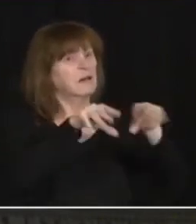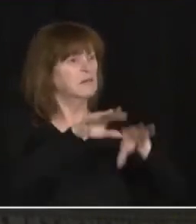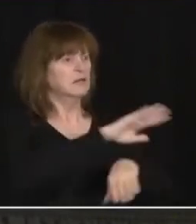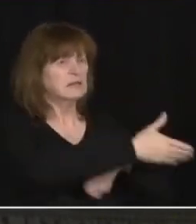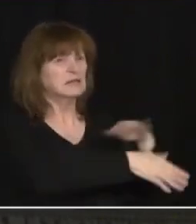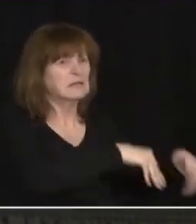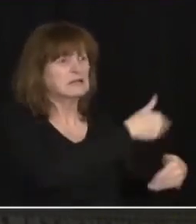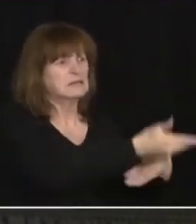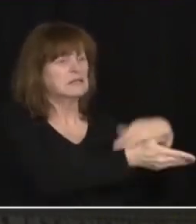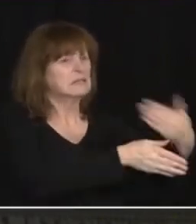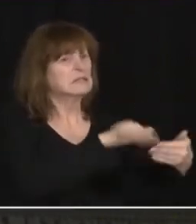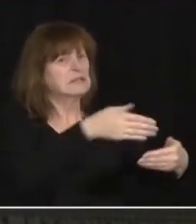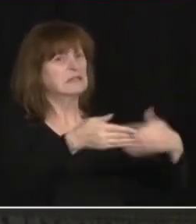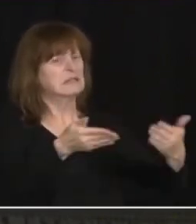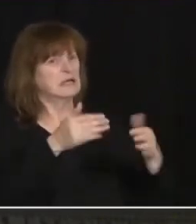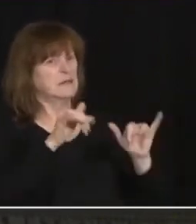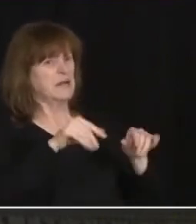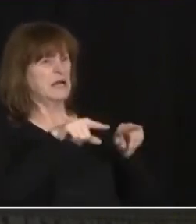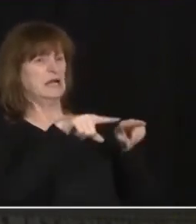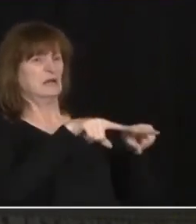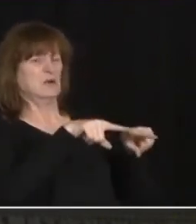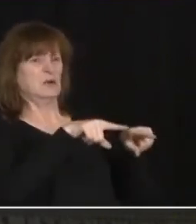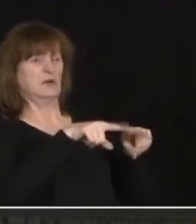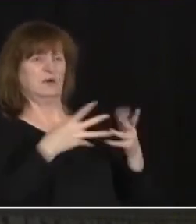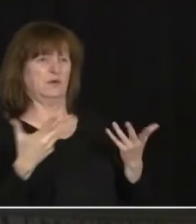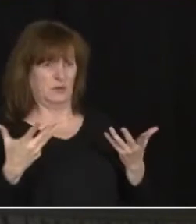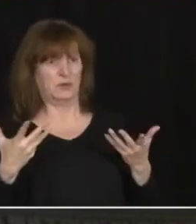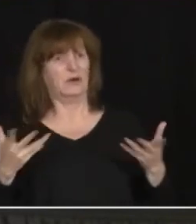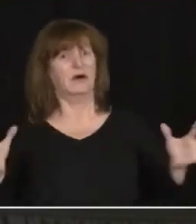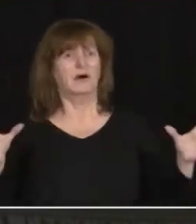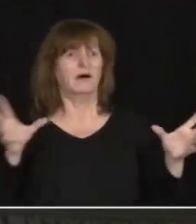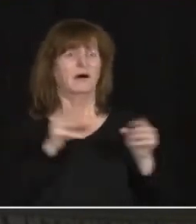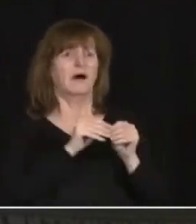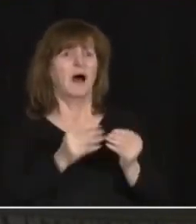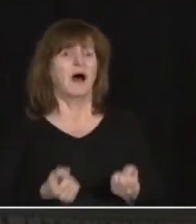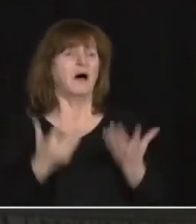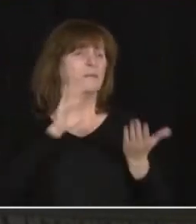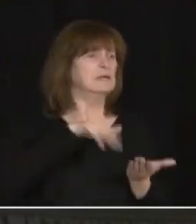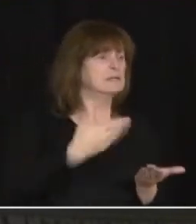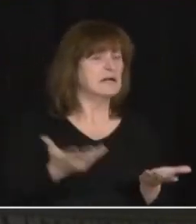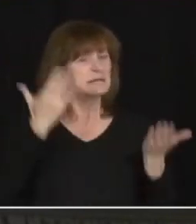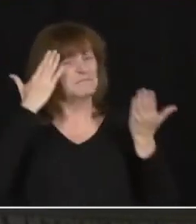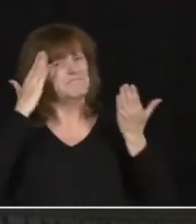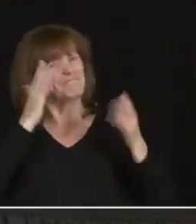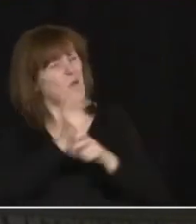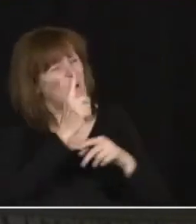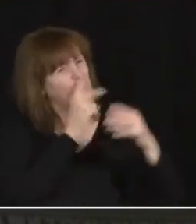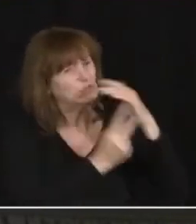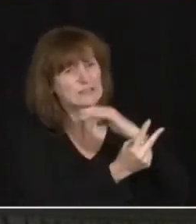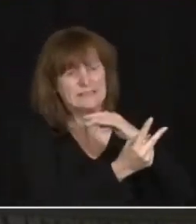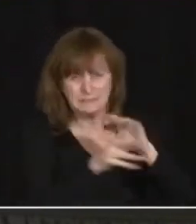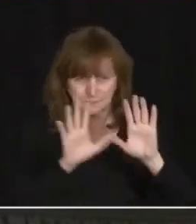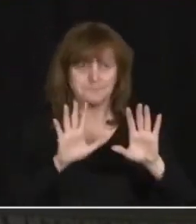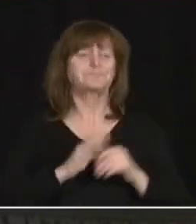that obviously makes it hard to predict a number of actual deaths. And so, if you sort of kind of want to summarize these disease processes, we're